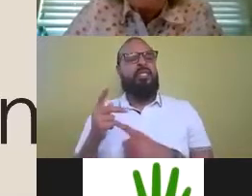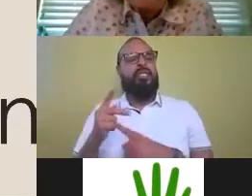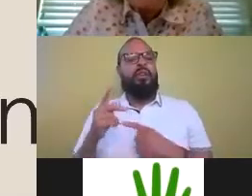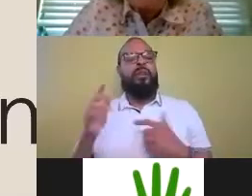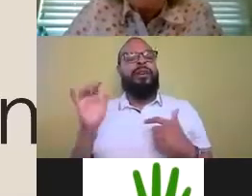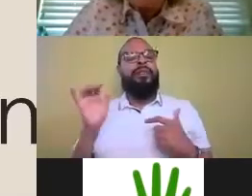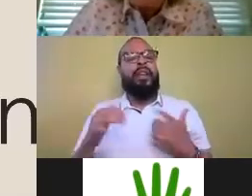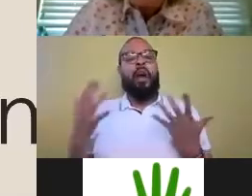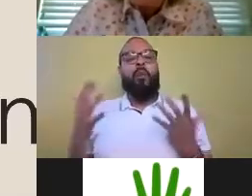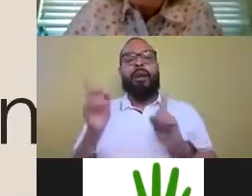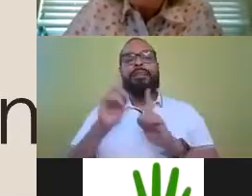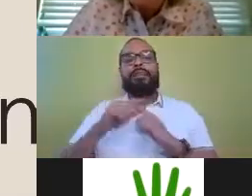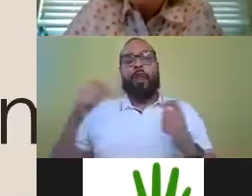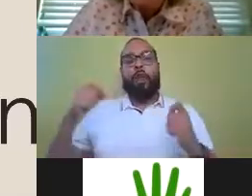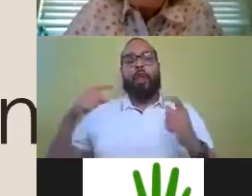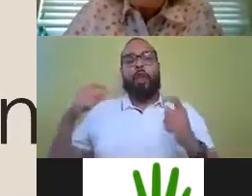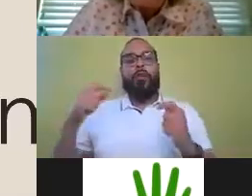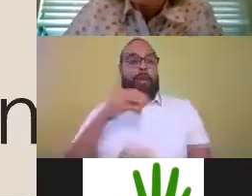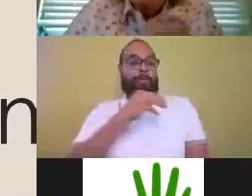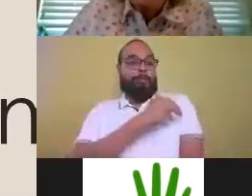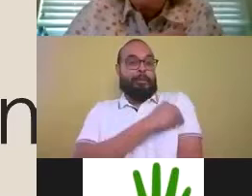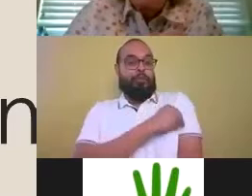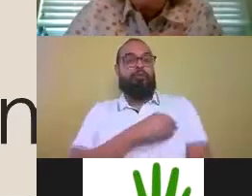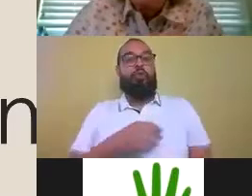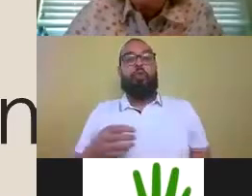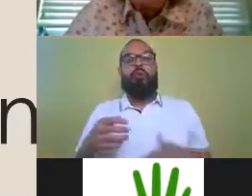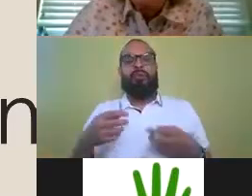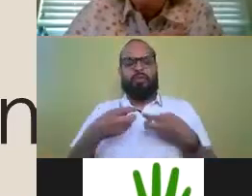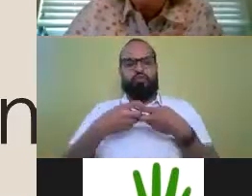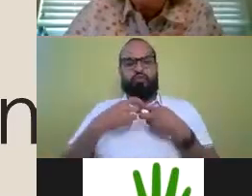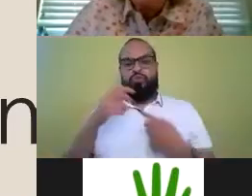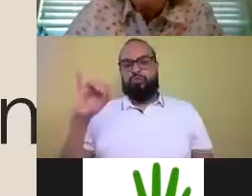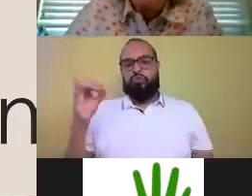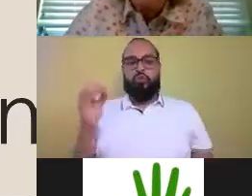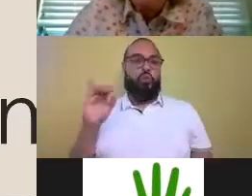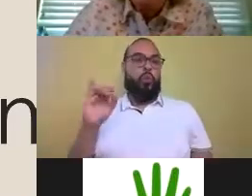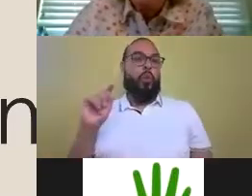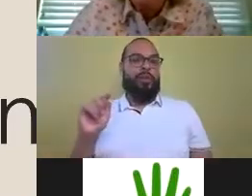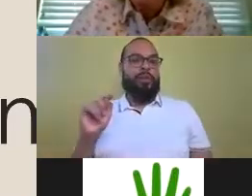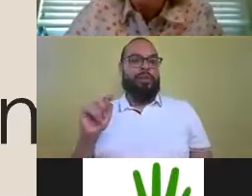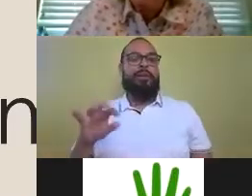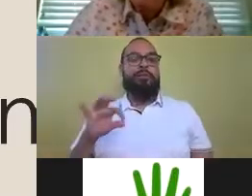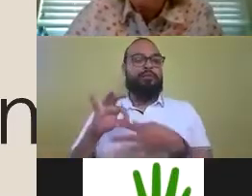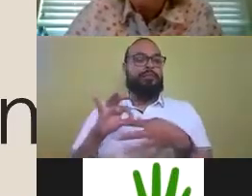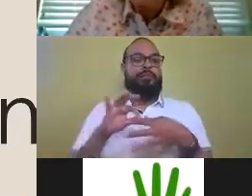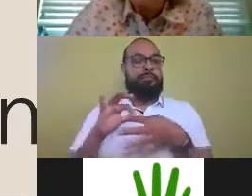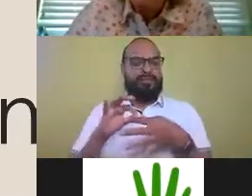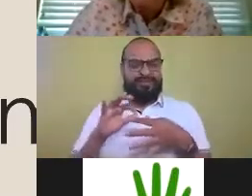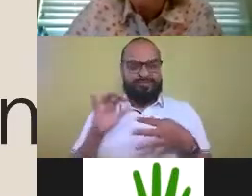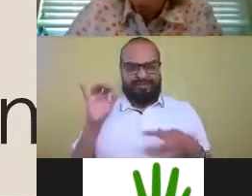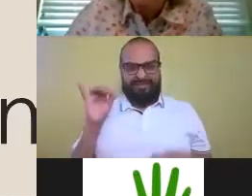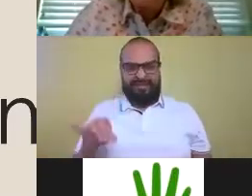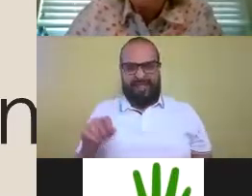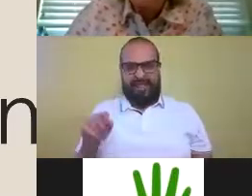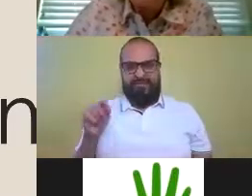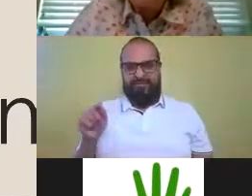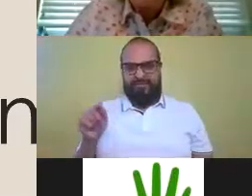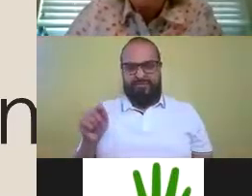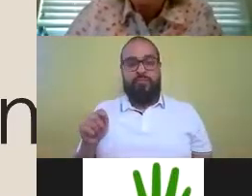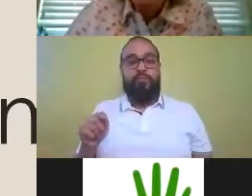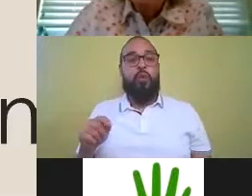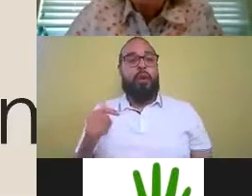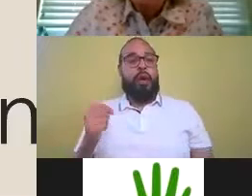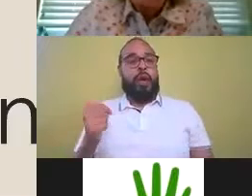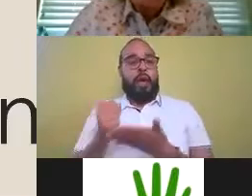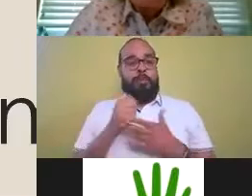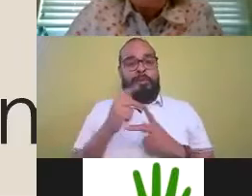in the tendons. And those receptors tell us where our joints are in relation to other joints, to the trunk,